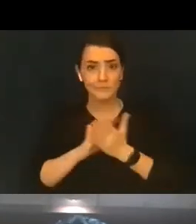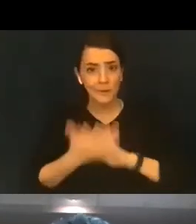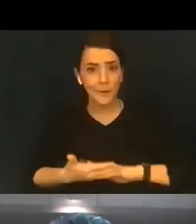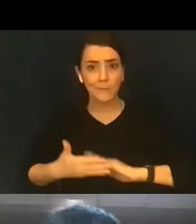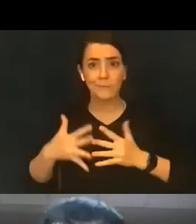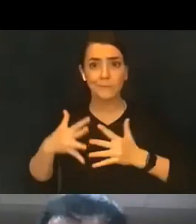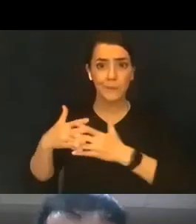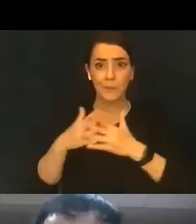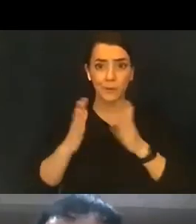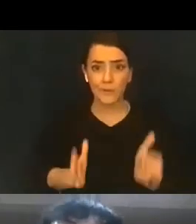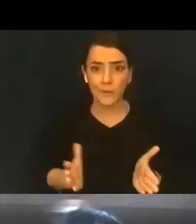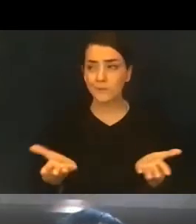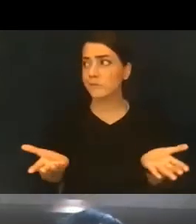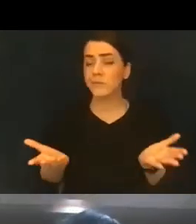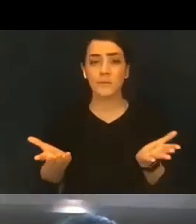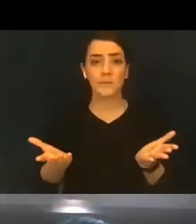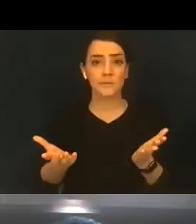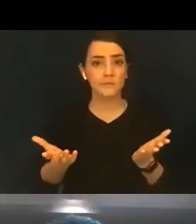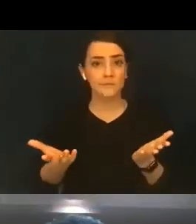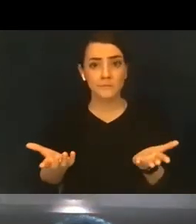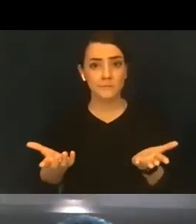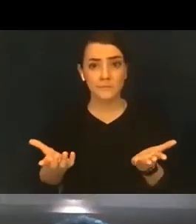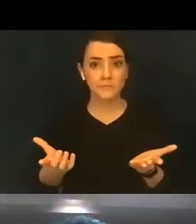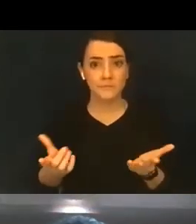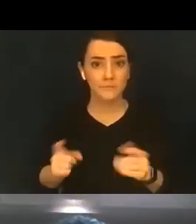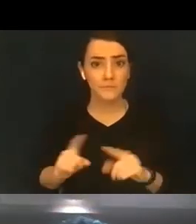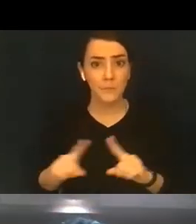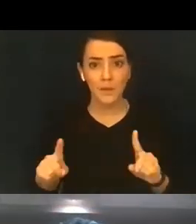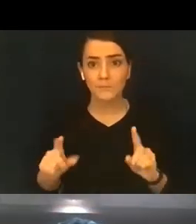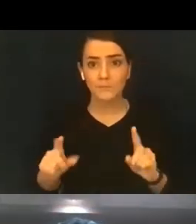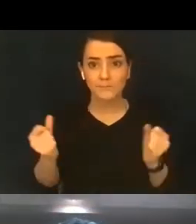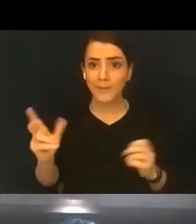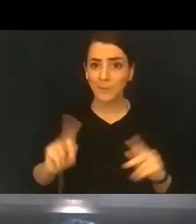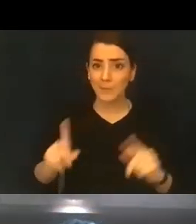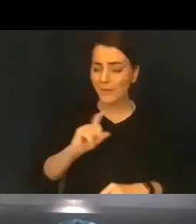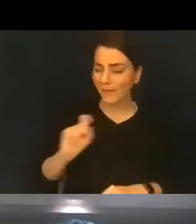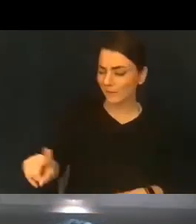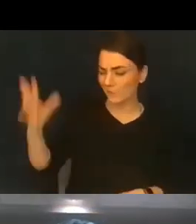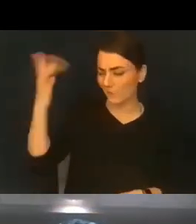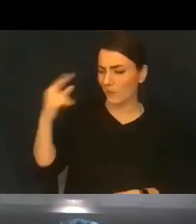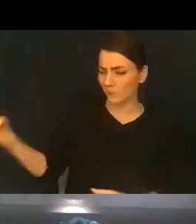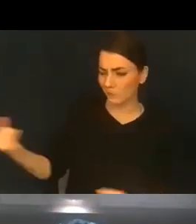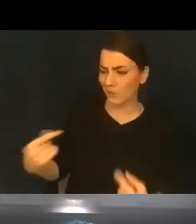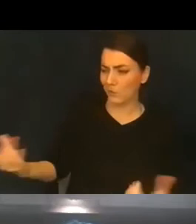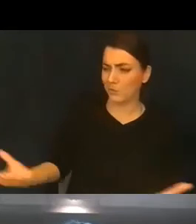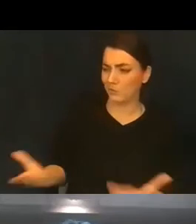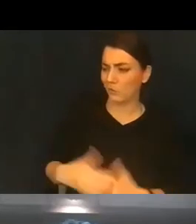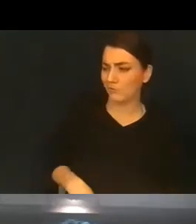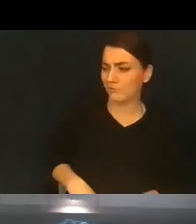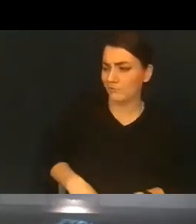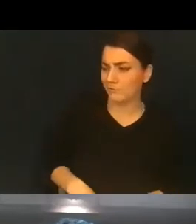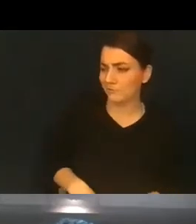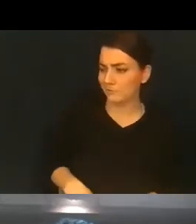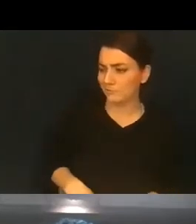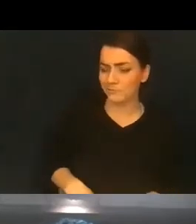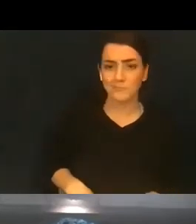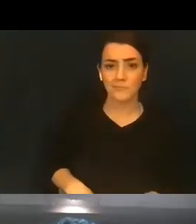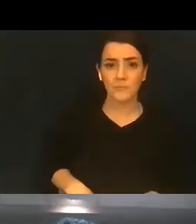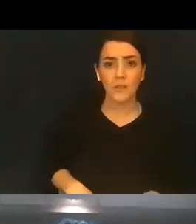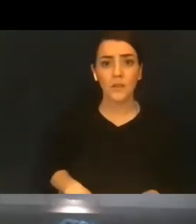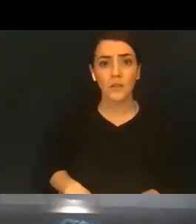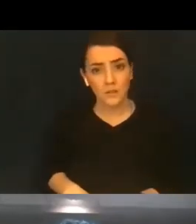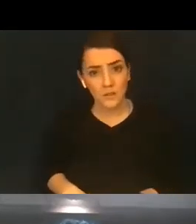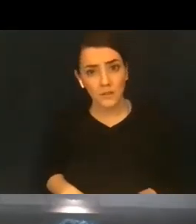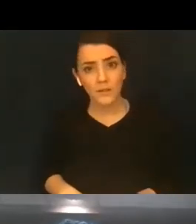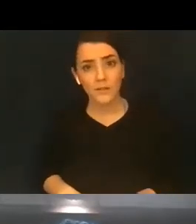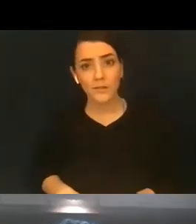of those questions is, well, why did you come here? What got you here? Well, these